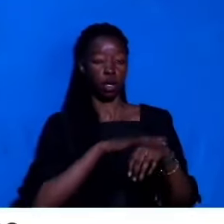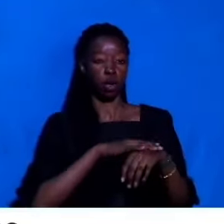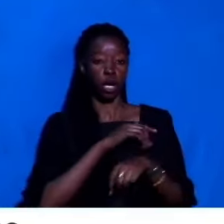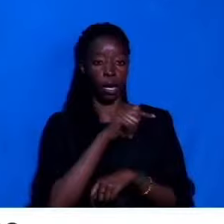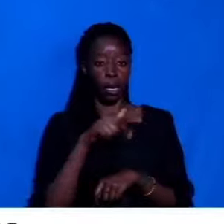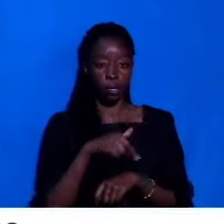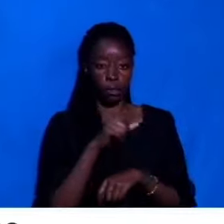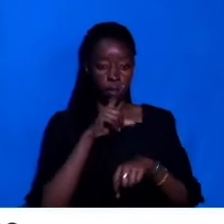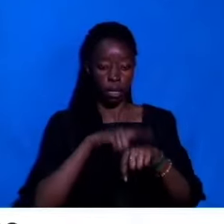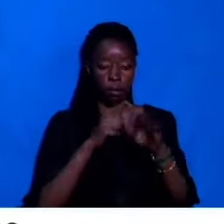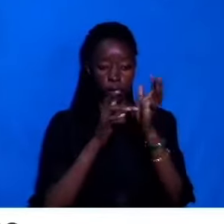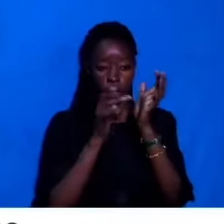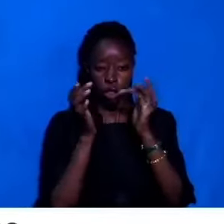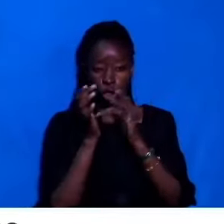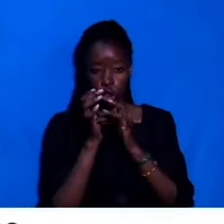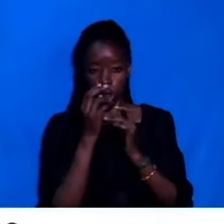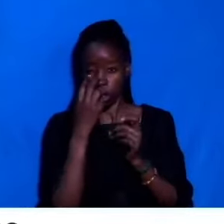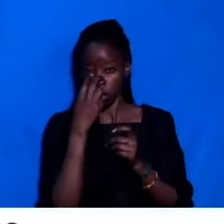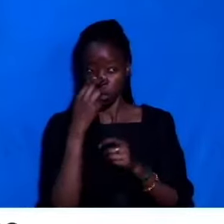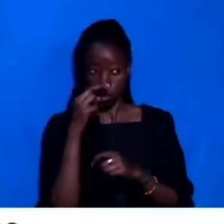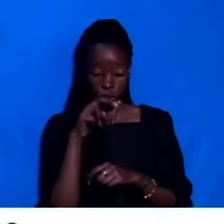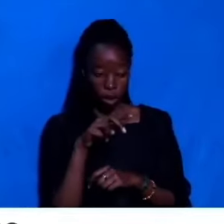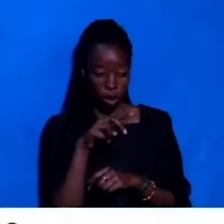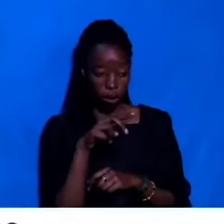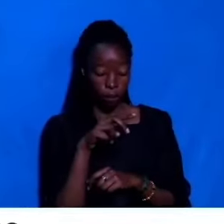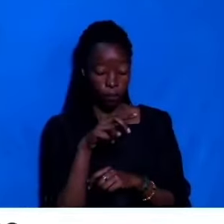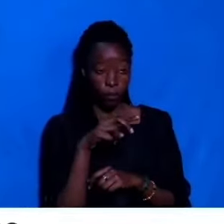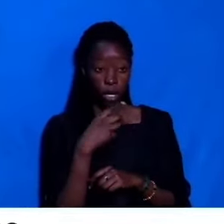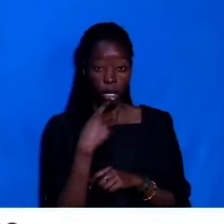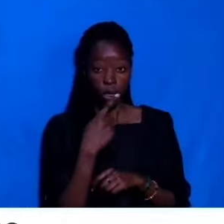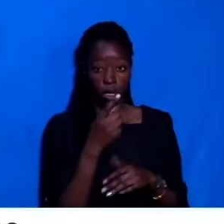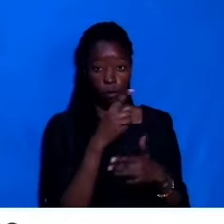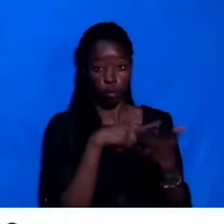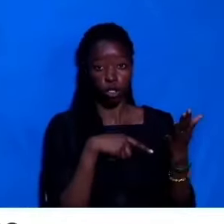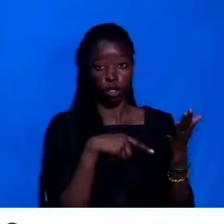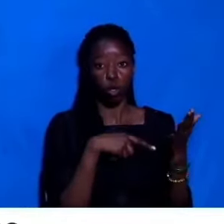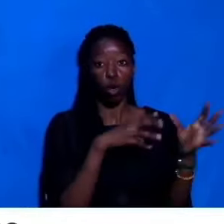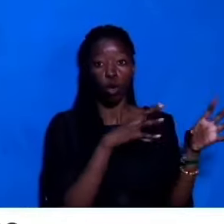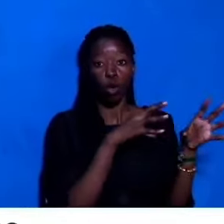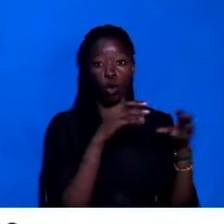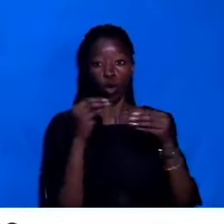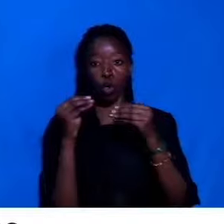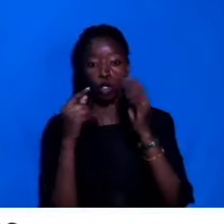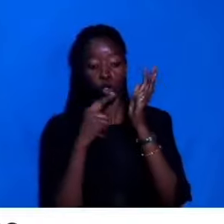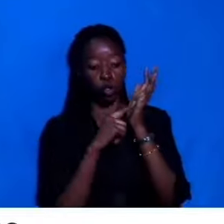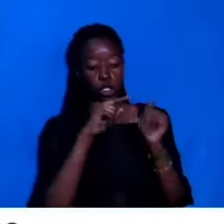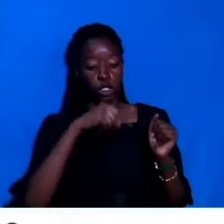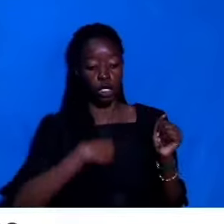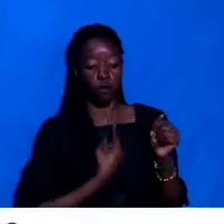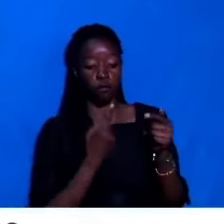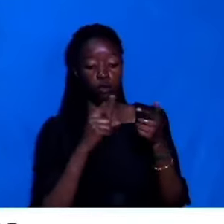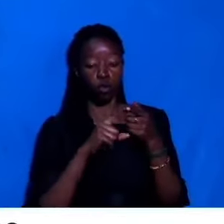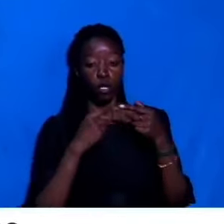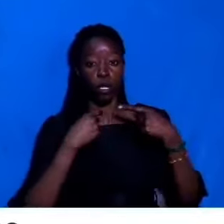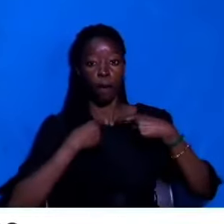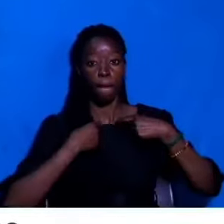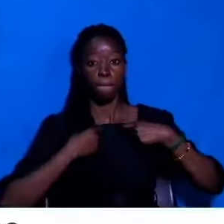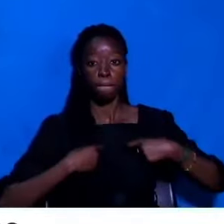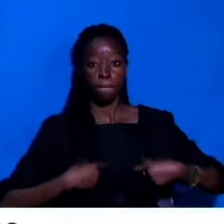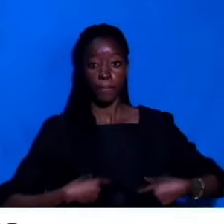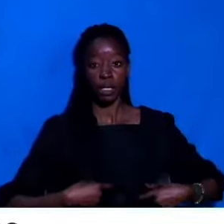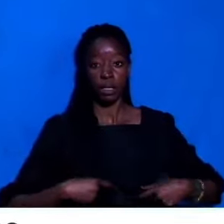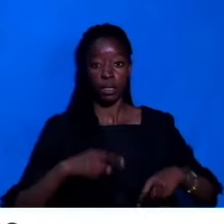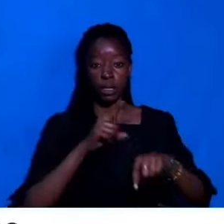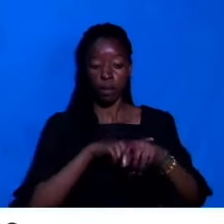them. And the Bible says, he told them, "Go show yourselves to the priest." And as they were going, as they